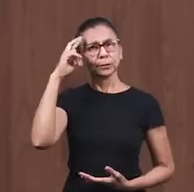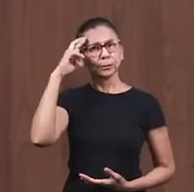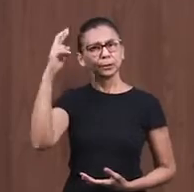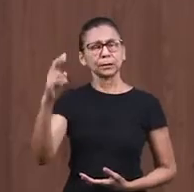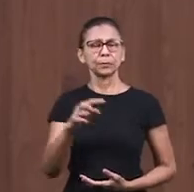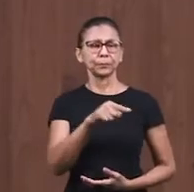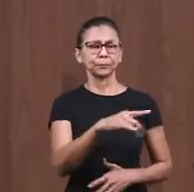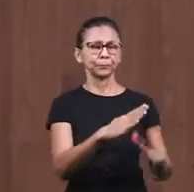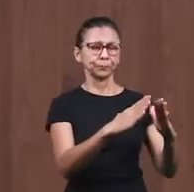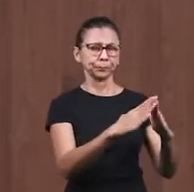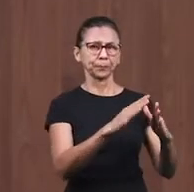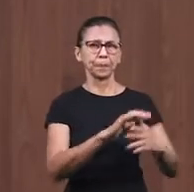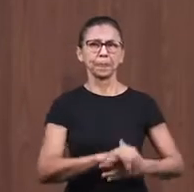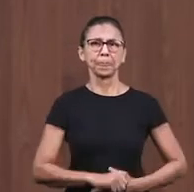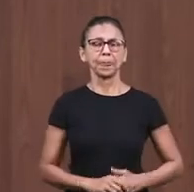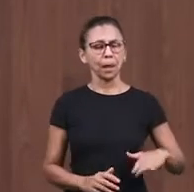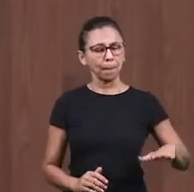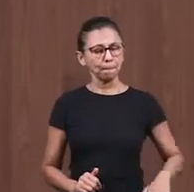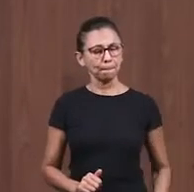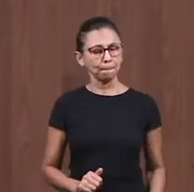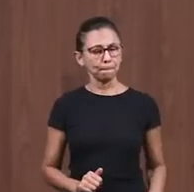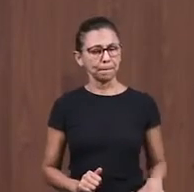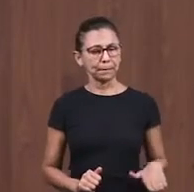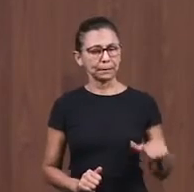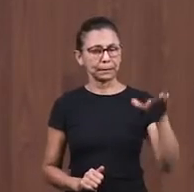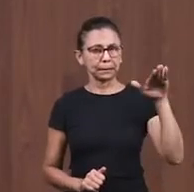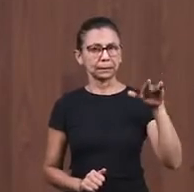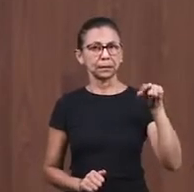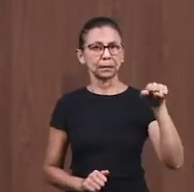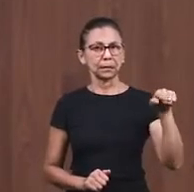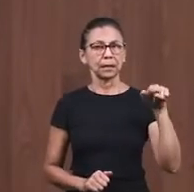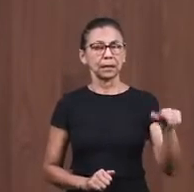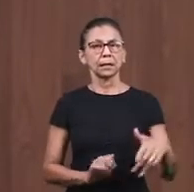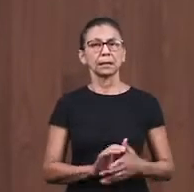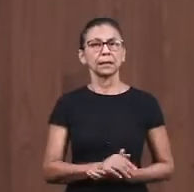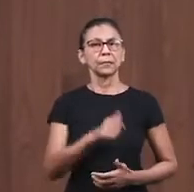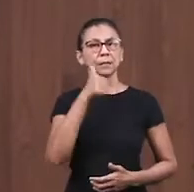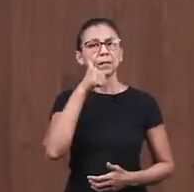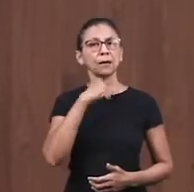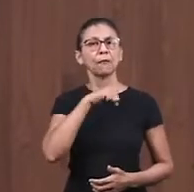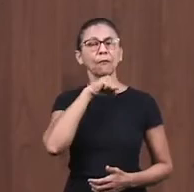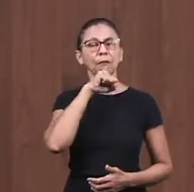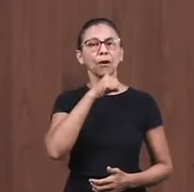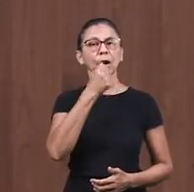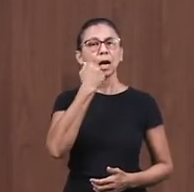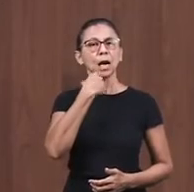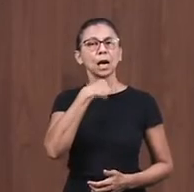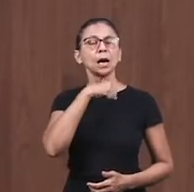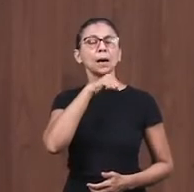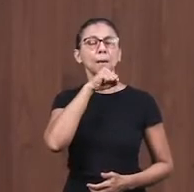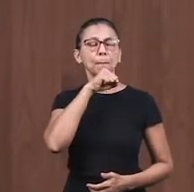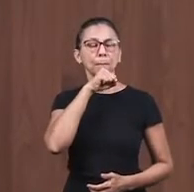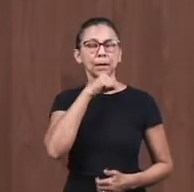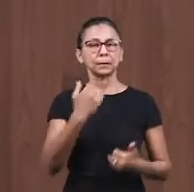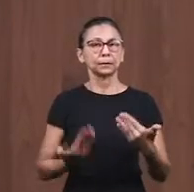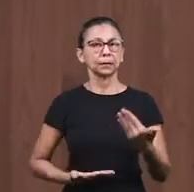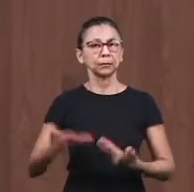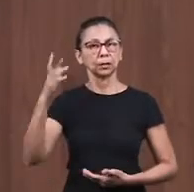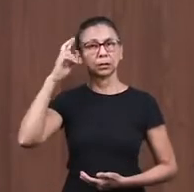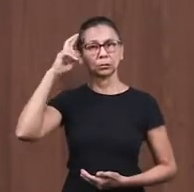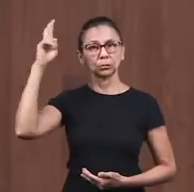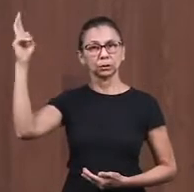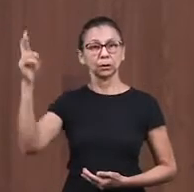up in a home where only the mother, Eunice, and his grandmother, Lloyd, was a servant of the